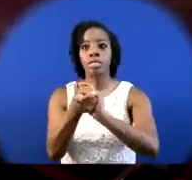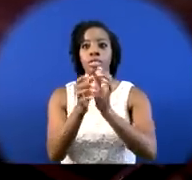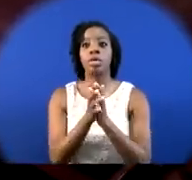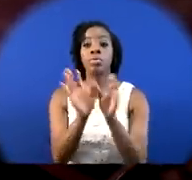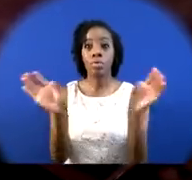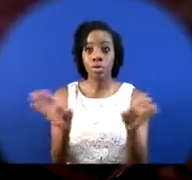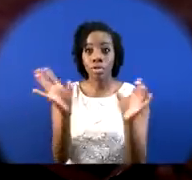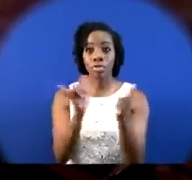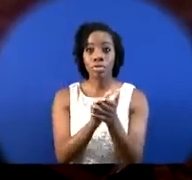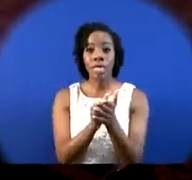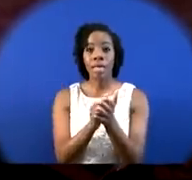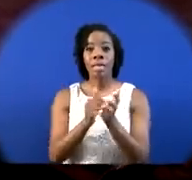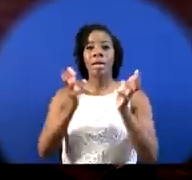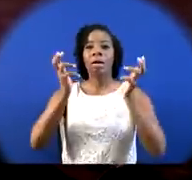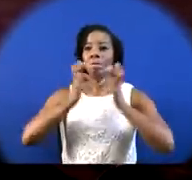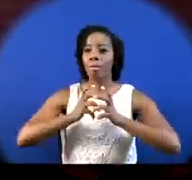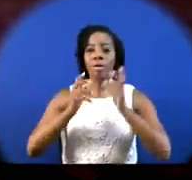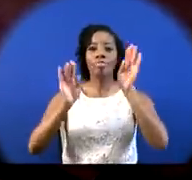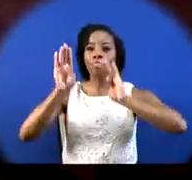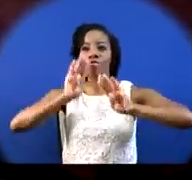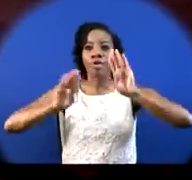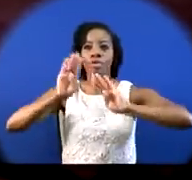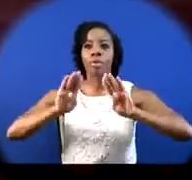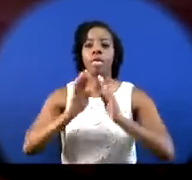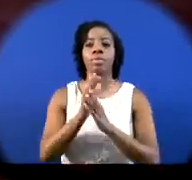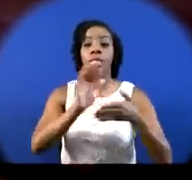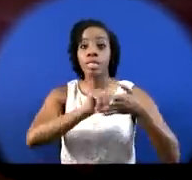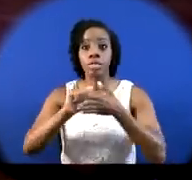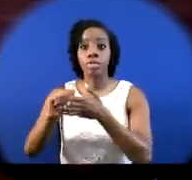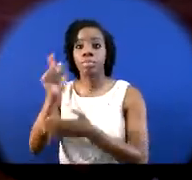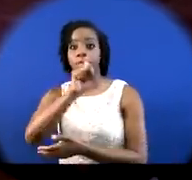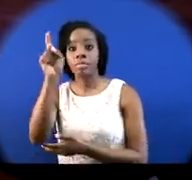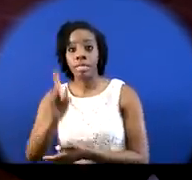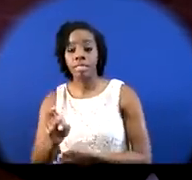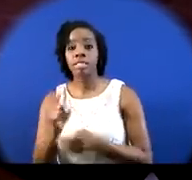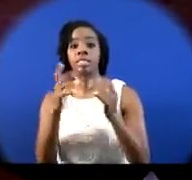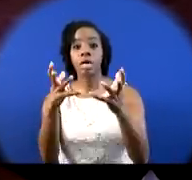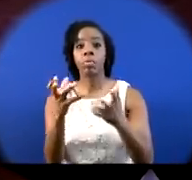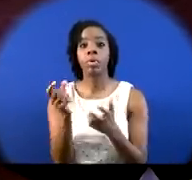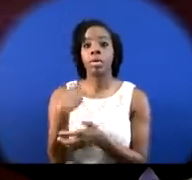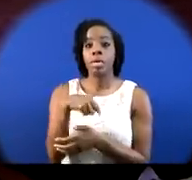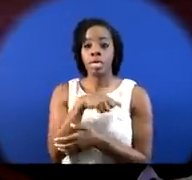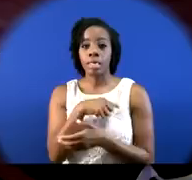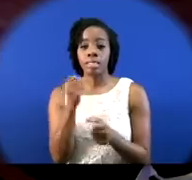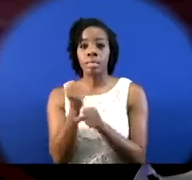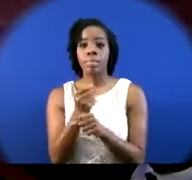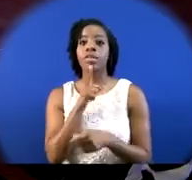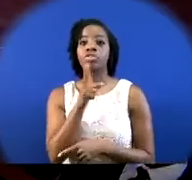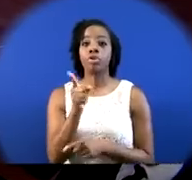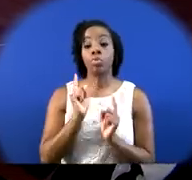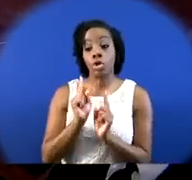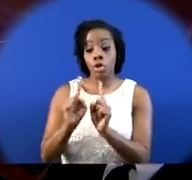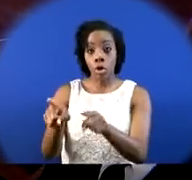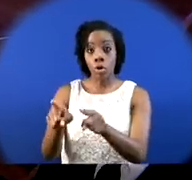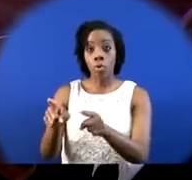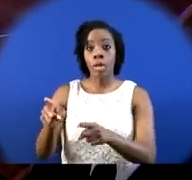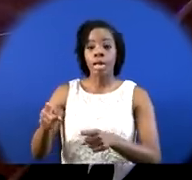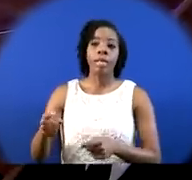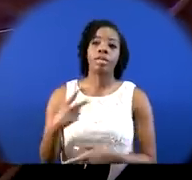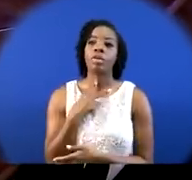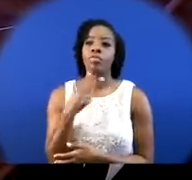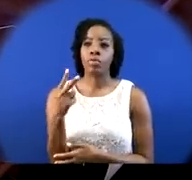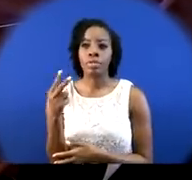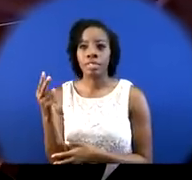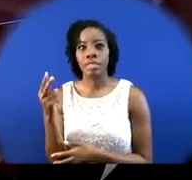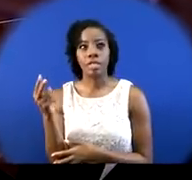I am overwhelmingly troubled by the leadership of our state, and so I want us to make sure that we go to Austin and let our voices be